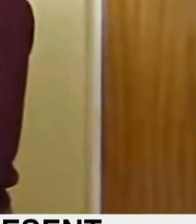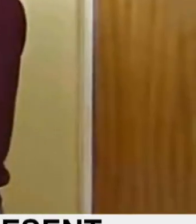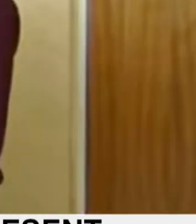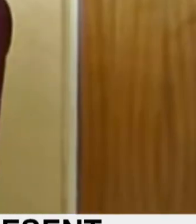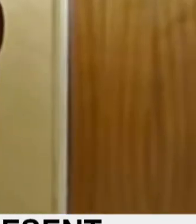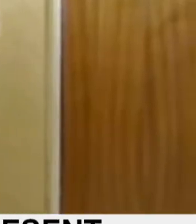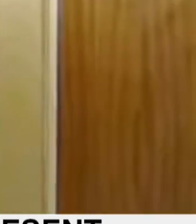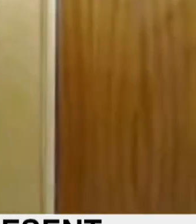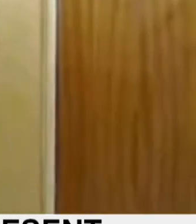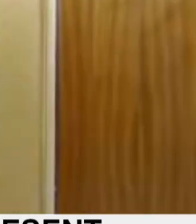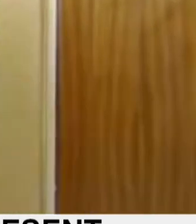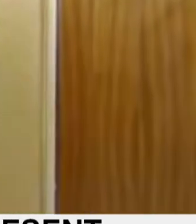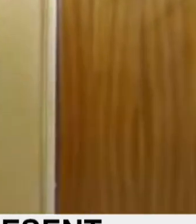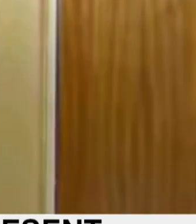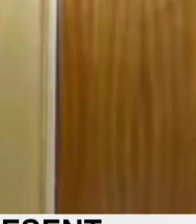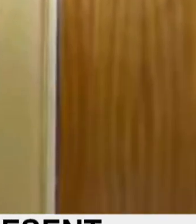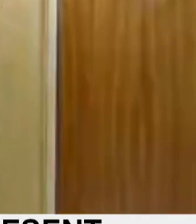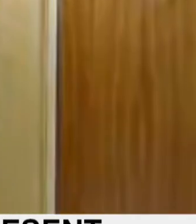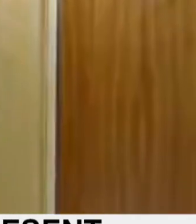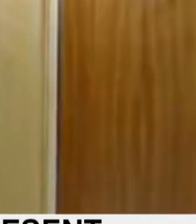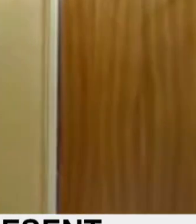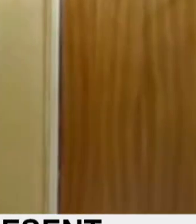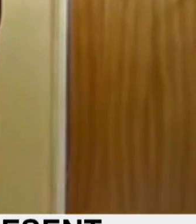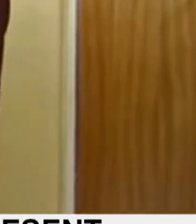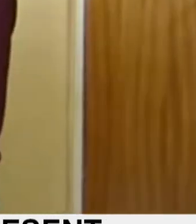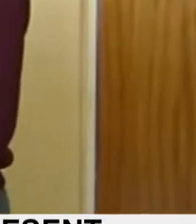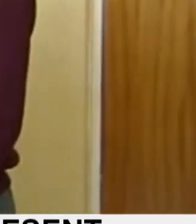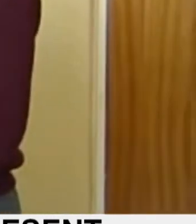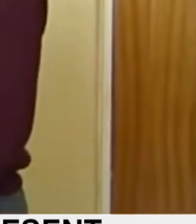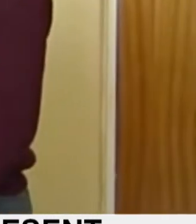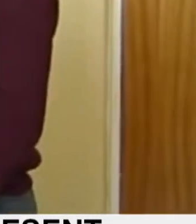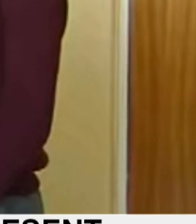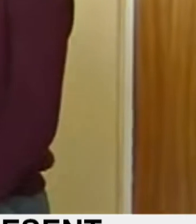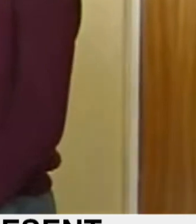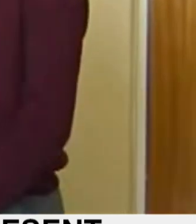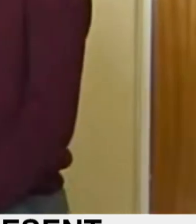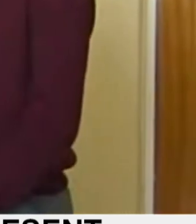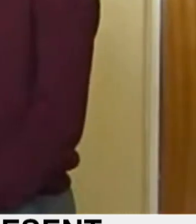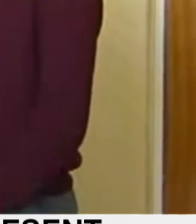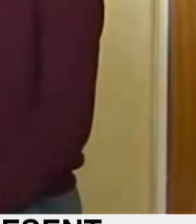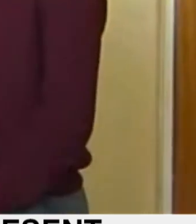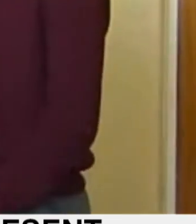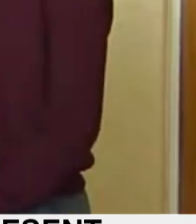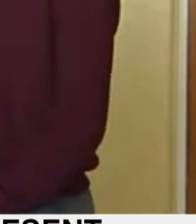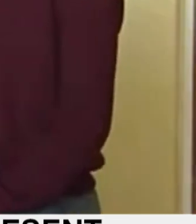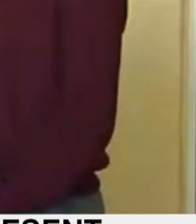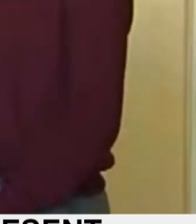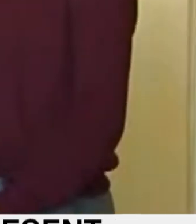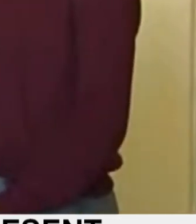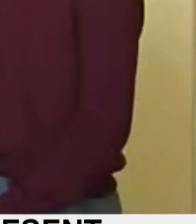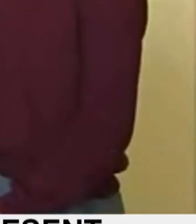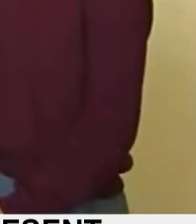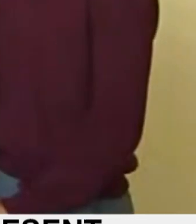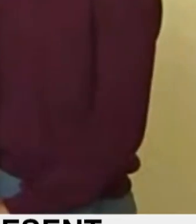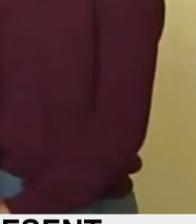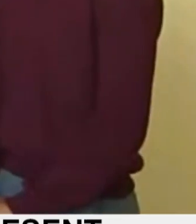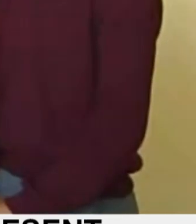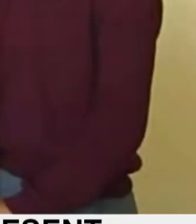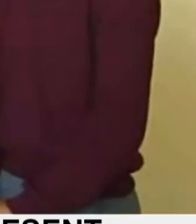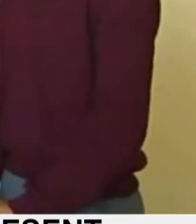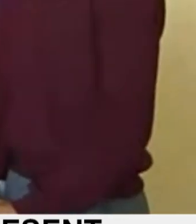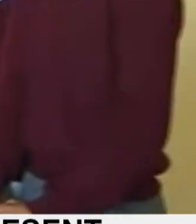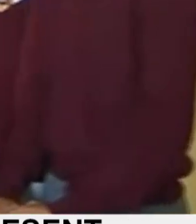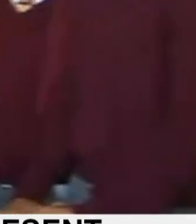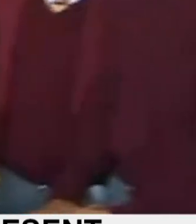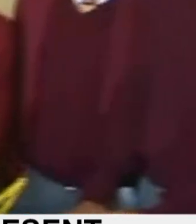of you are very excited. Yes. You're going to represent South Africa very well. Yes. You're going to bring back the cup.